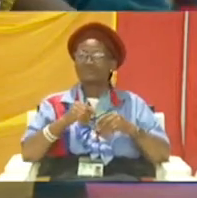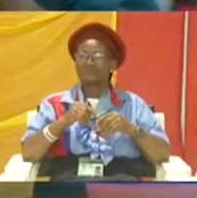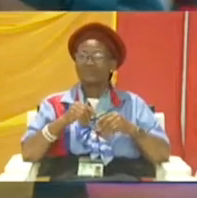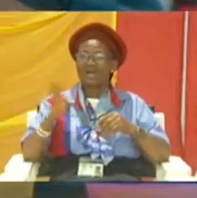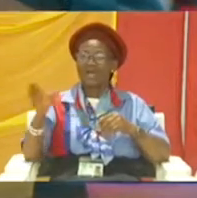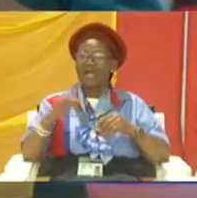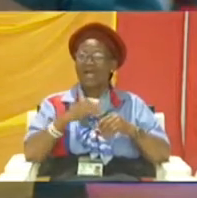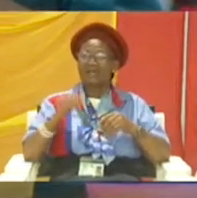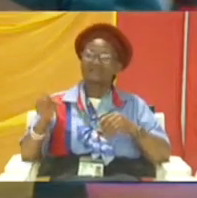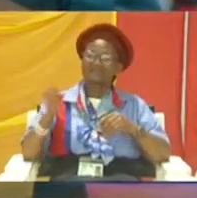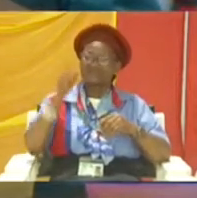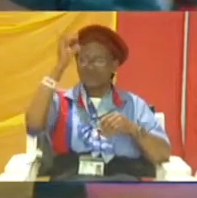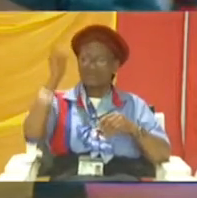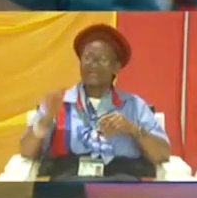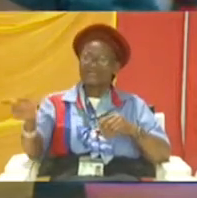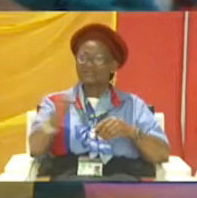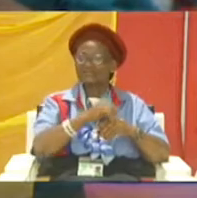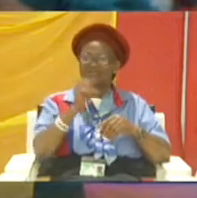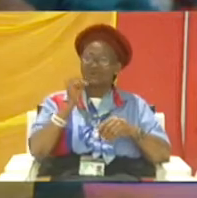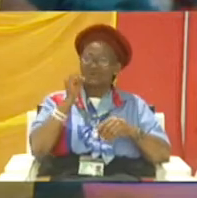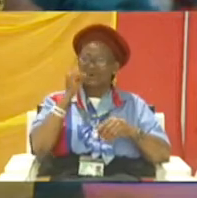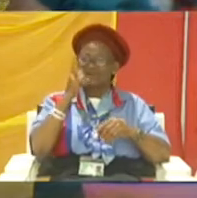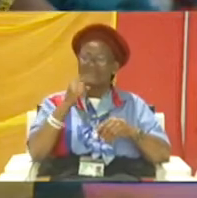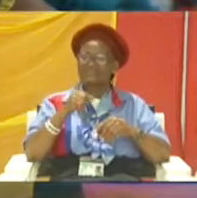and you suddenly understand,